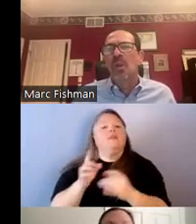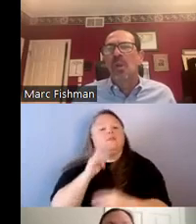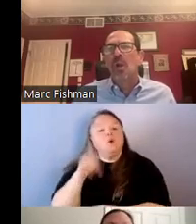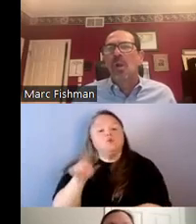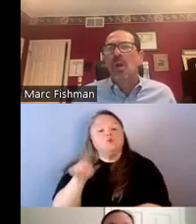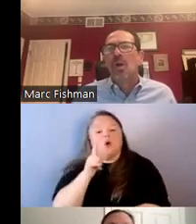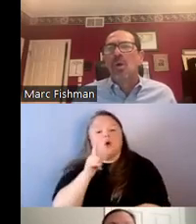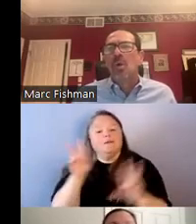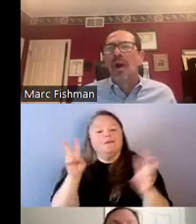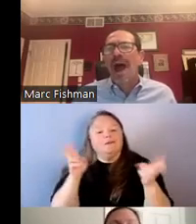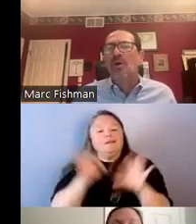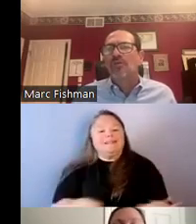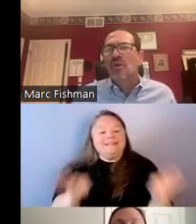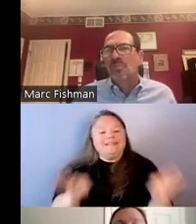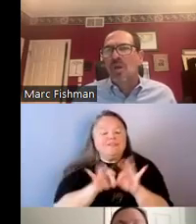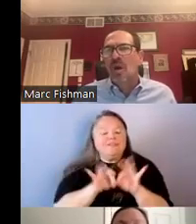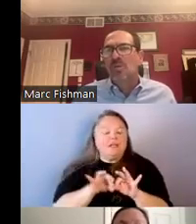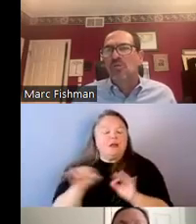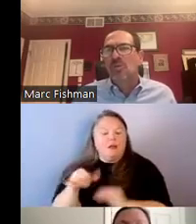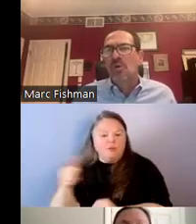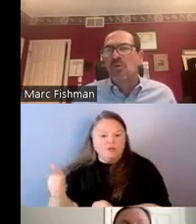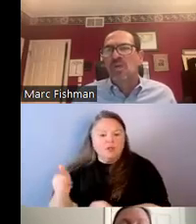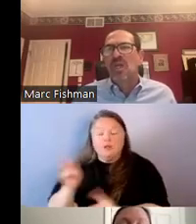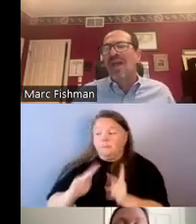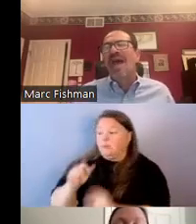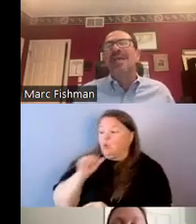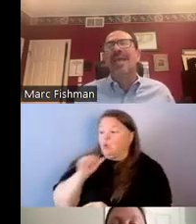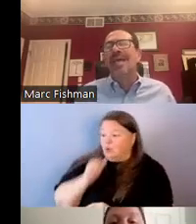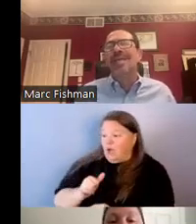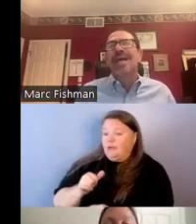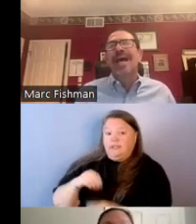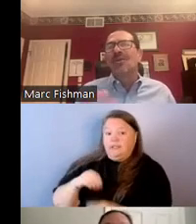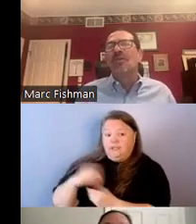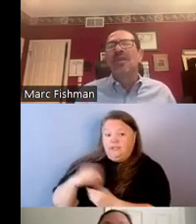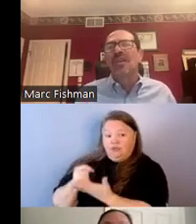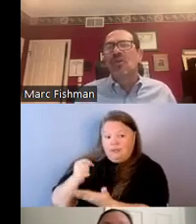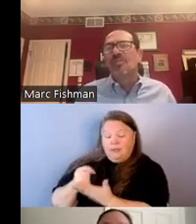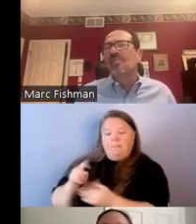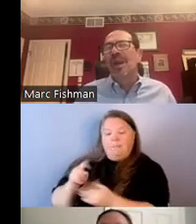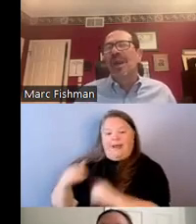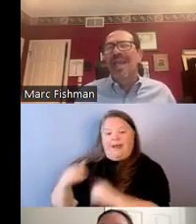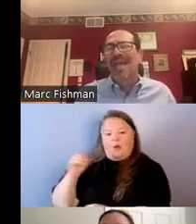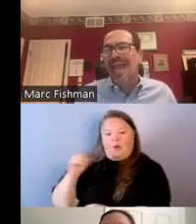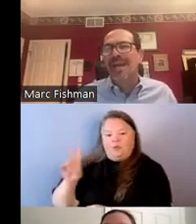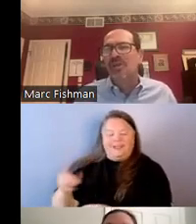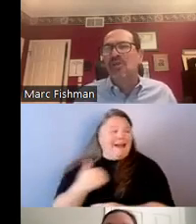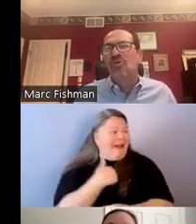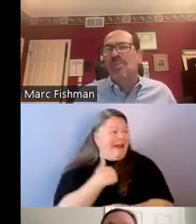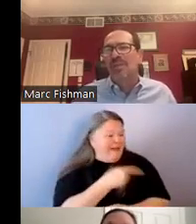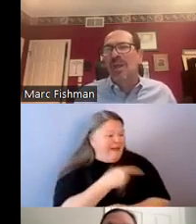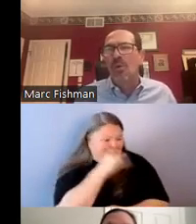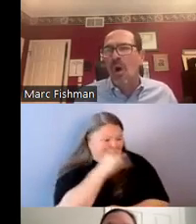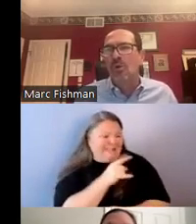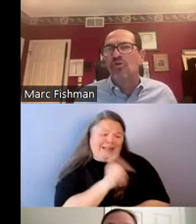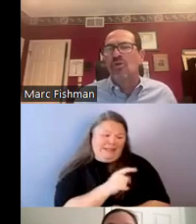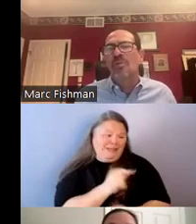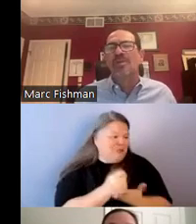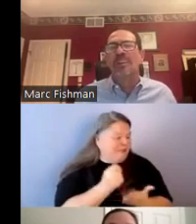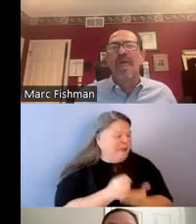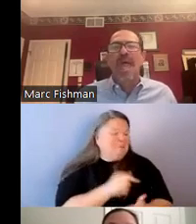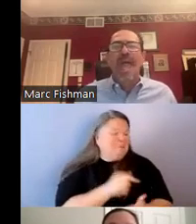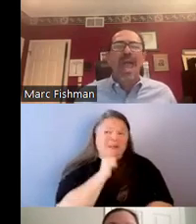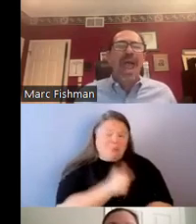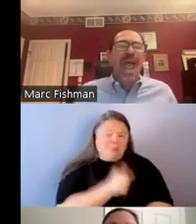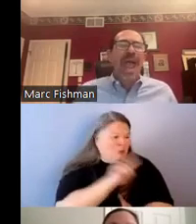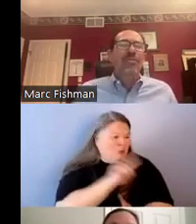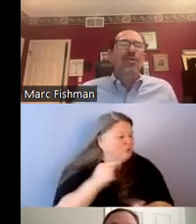ones of people who are out of treatment, young adults with OUD. I've got a kid, I know they need treatment, but I can't get them into treatment. They won't go to